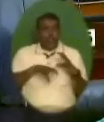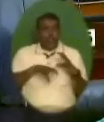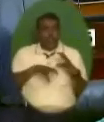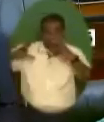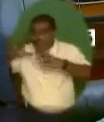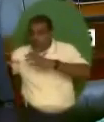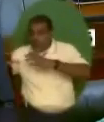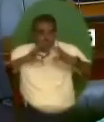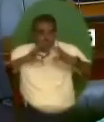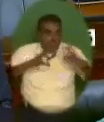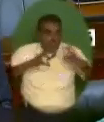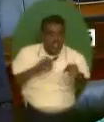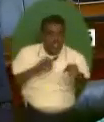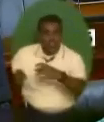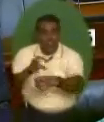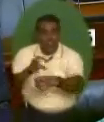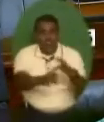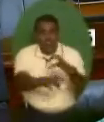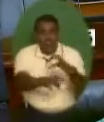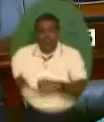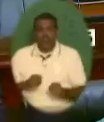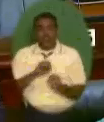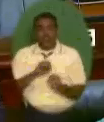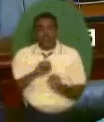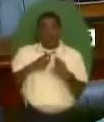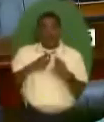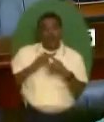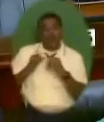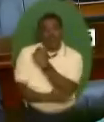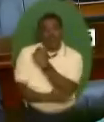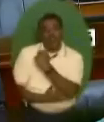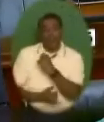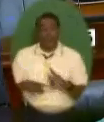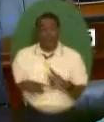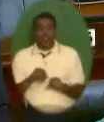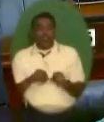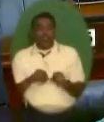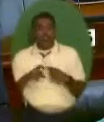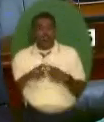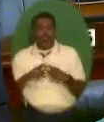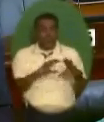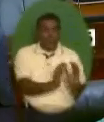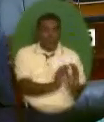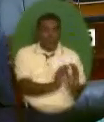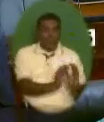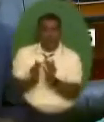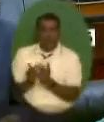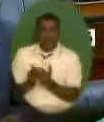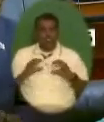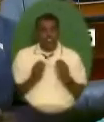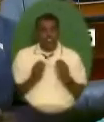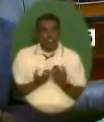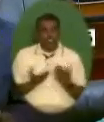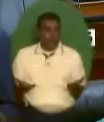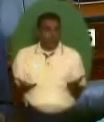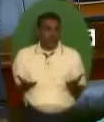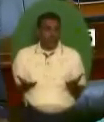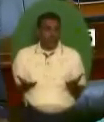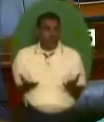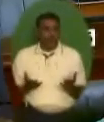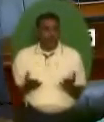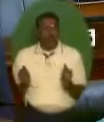of contracts across the country on a constituency basis. Mr. Speaker,